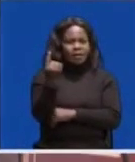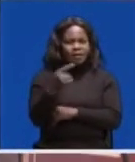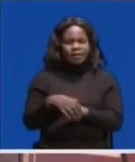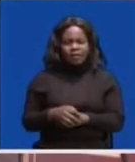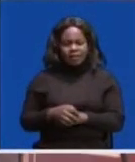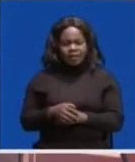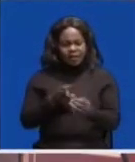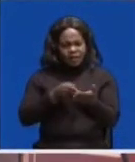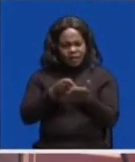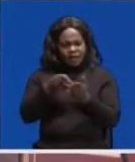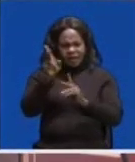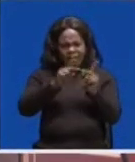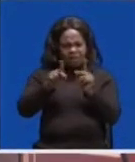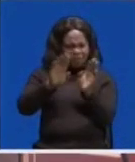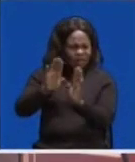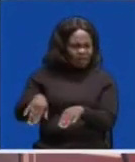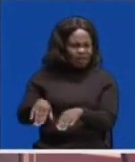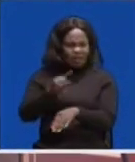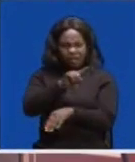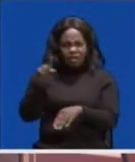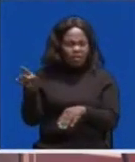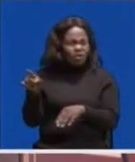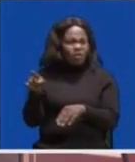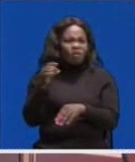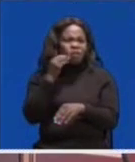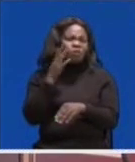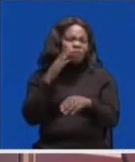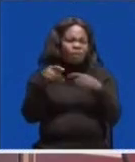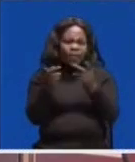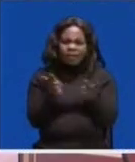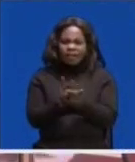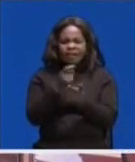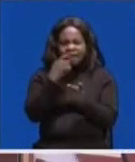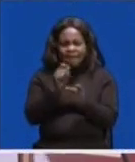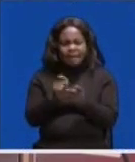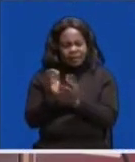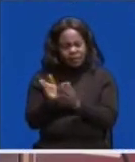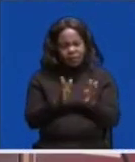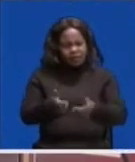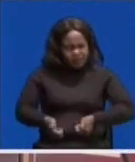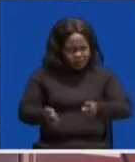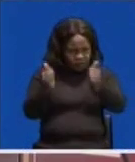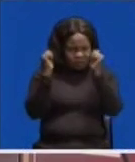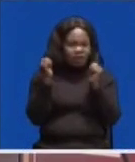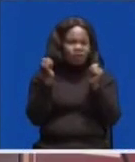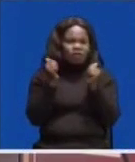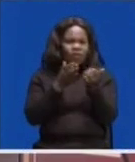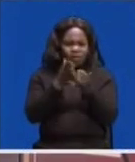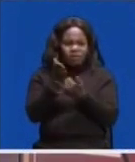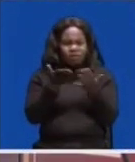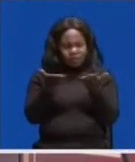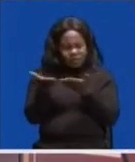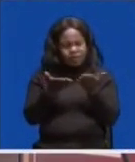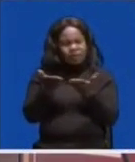homeless people like those residing in informal settlements should organize themselves through saving